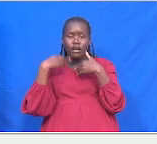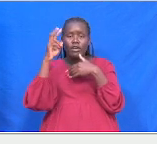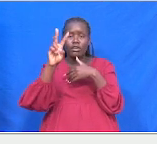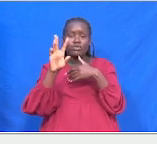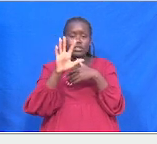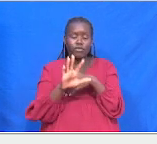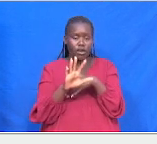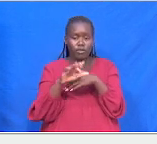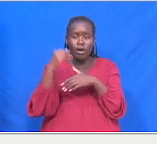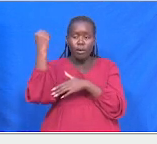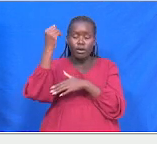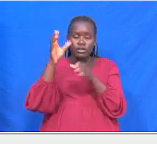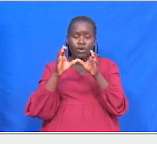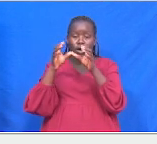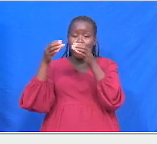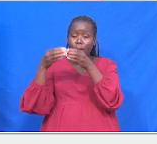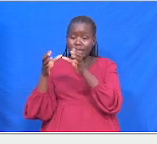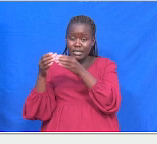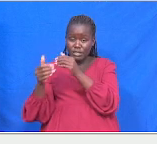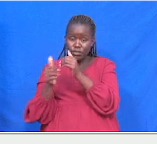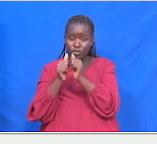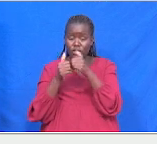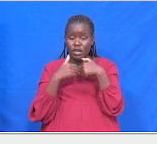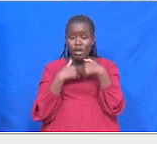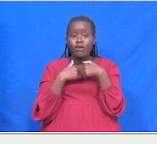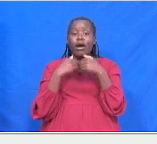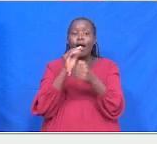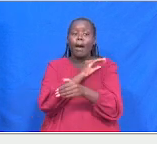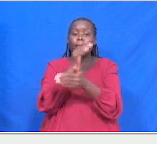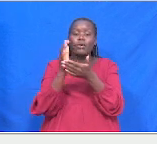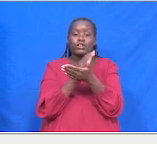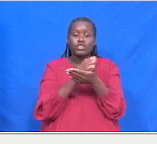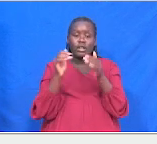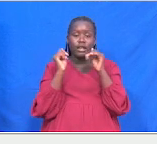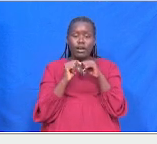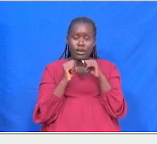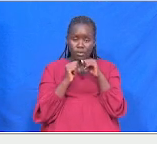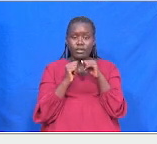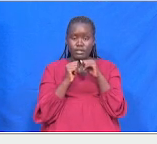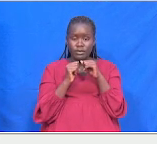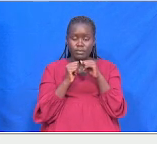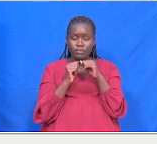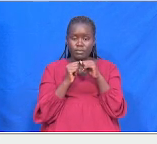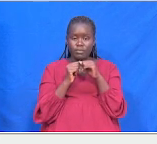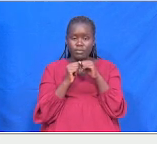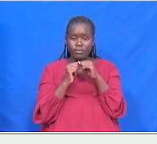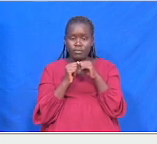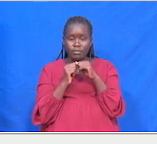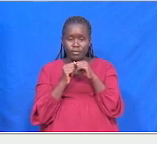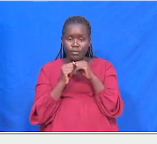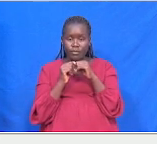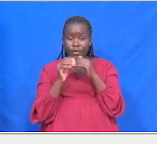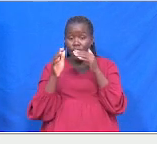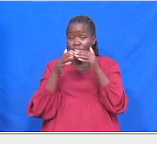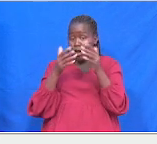or so political parties who also executed a power-sharing agreement as required by Schedule 3 of political parties.